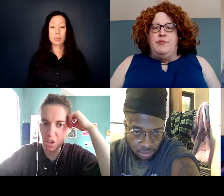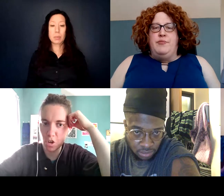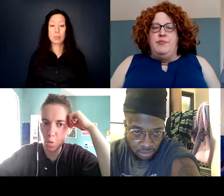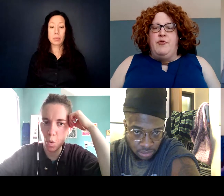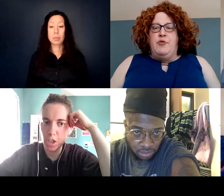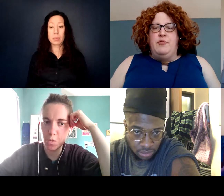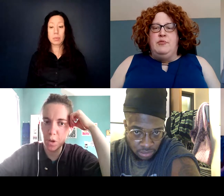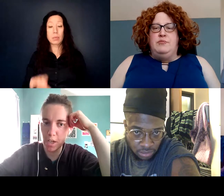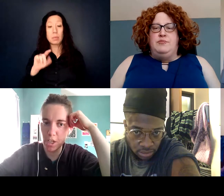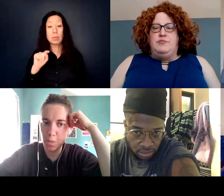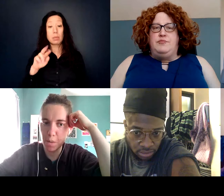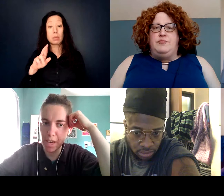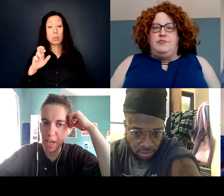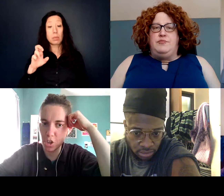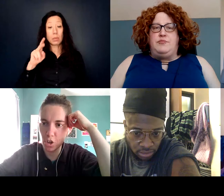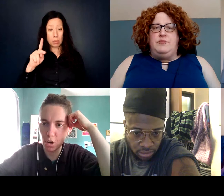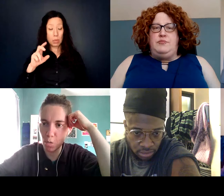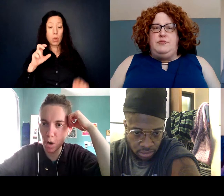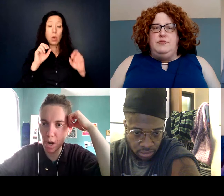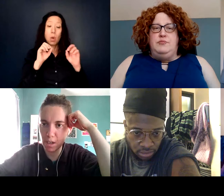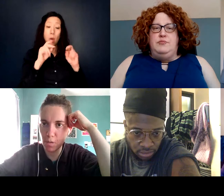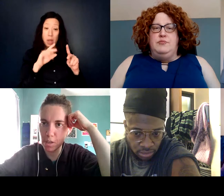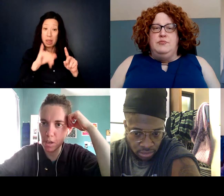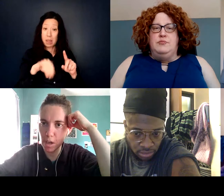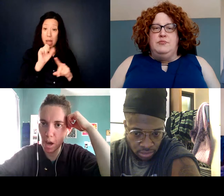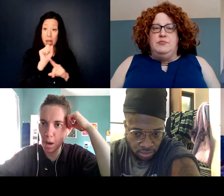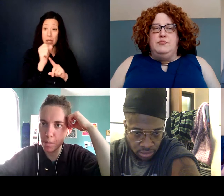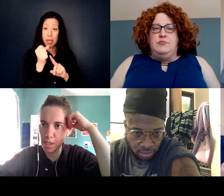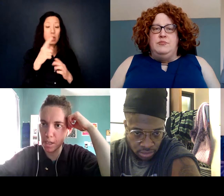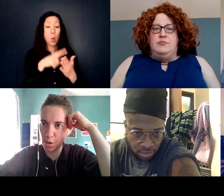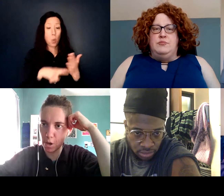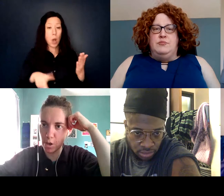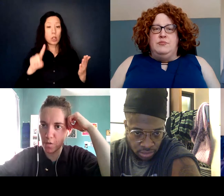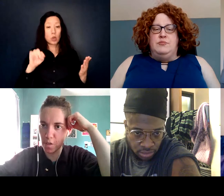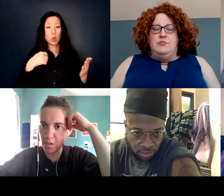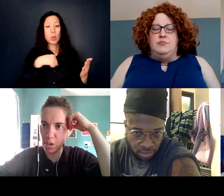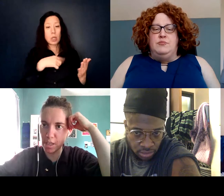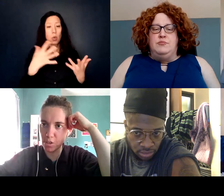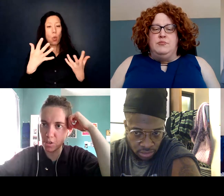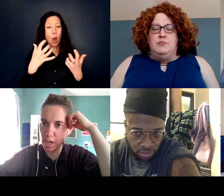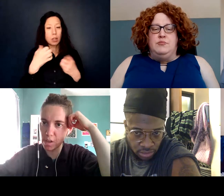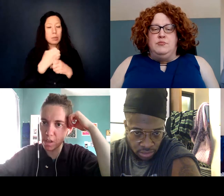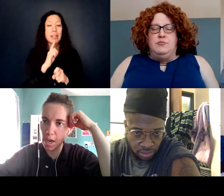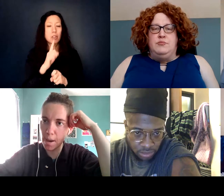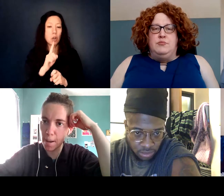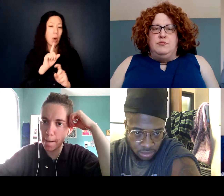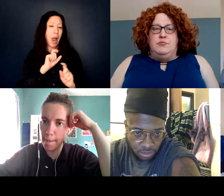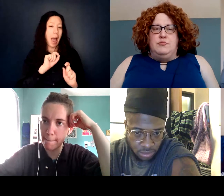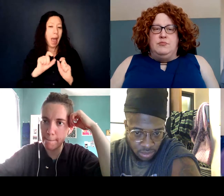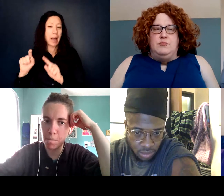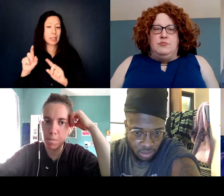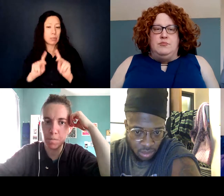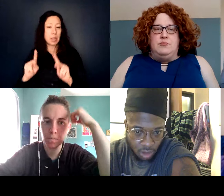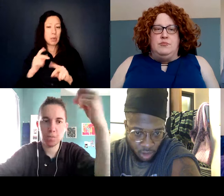In that case, what do we want to be making sure we're asking folks to see that they're a good fit for doing this training for the